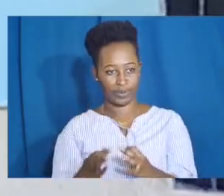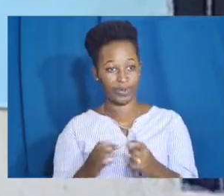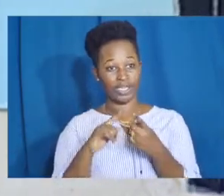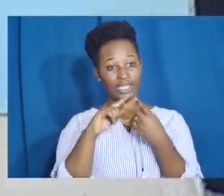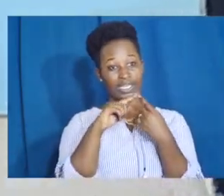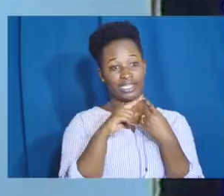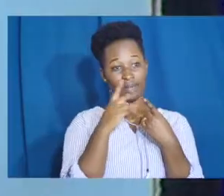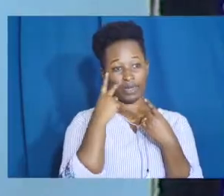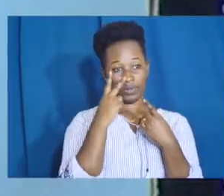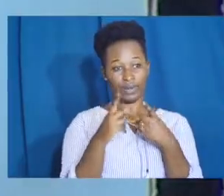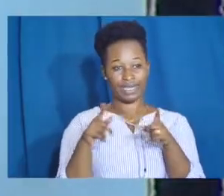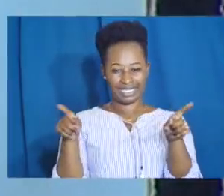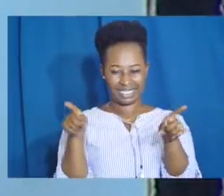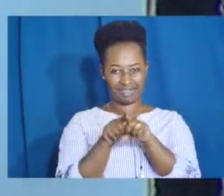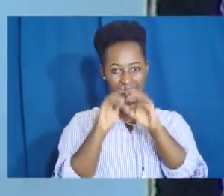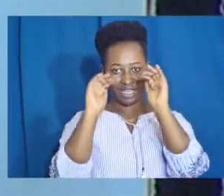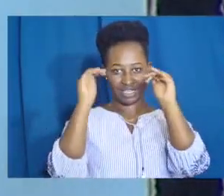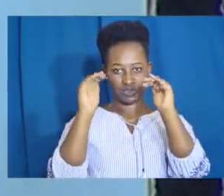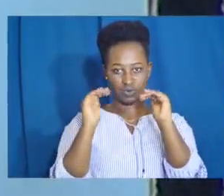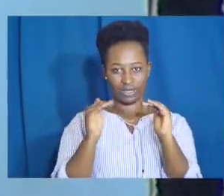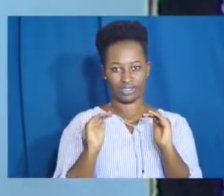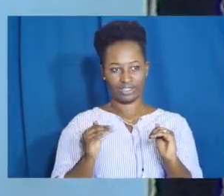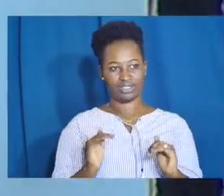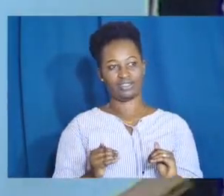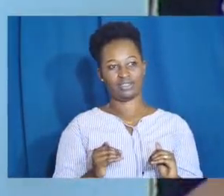of them is similar structures.